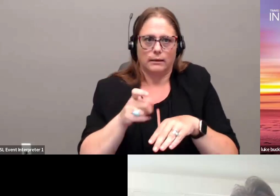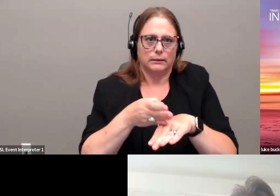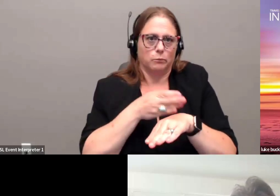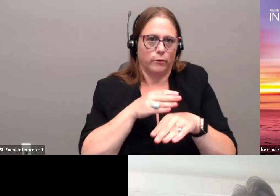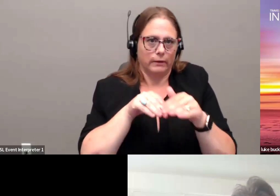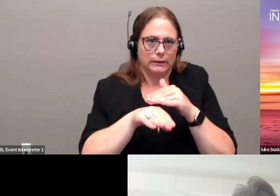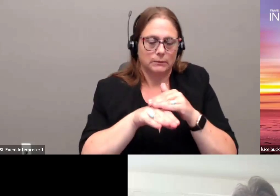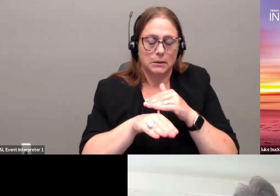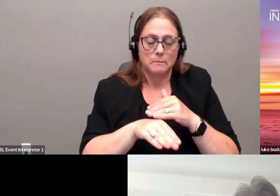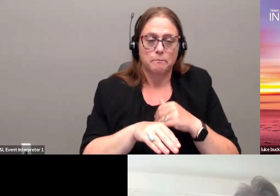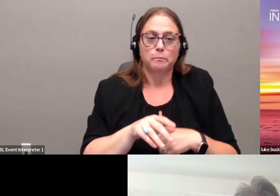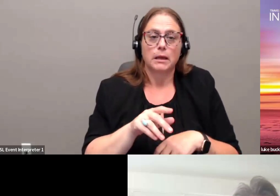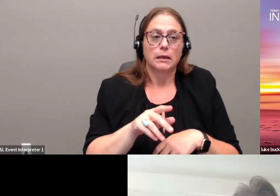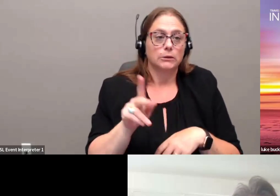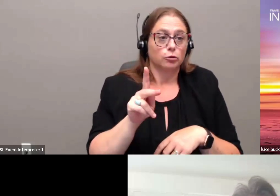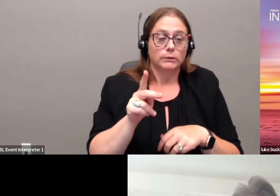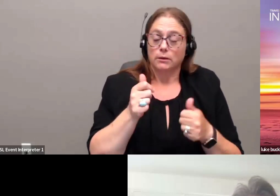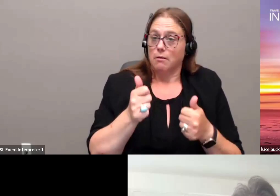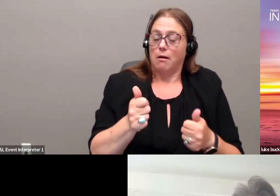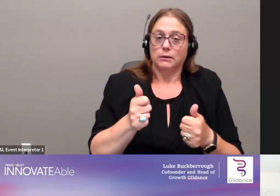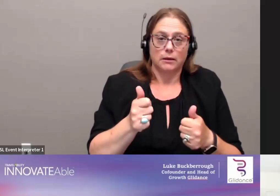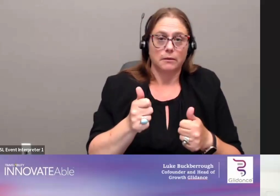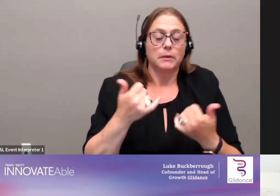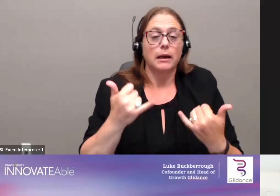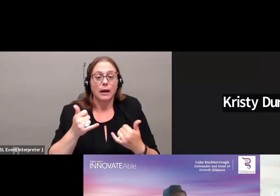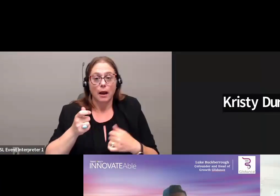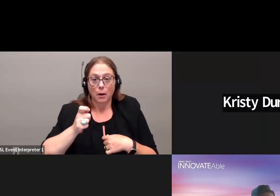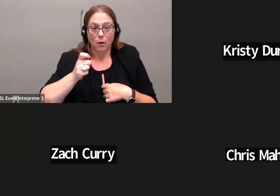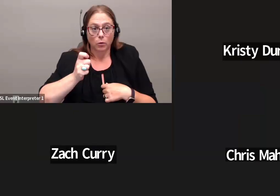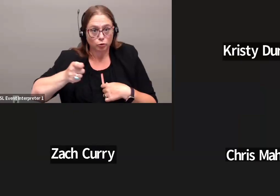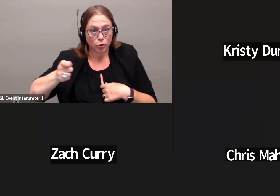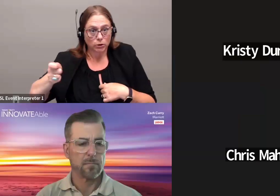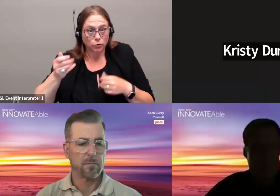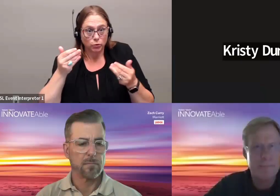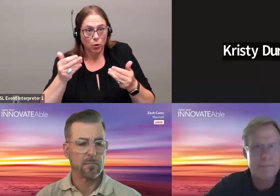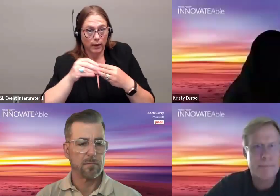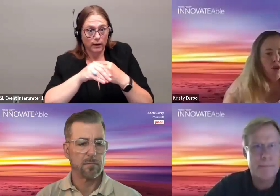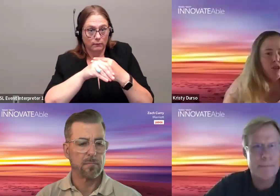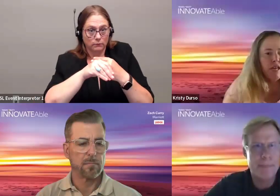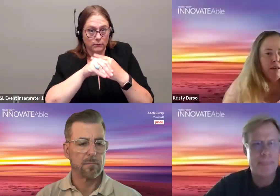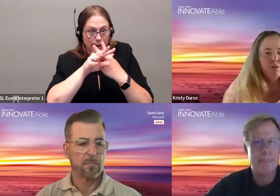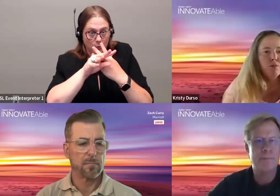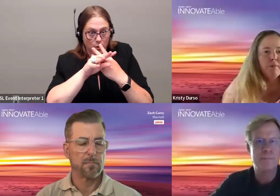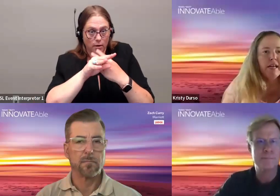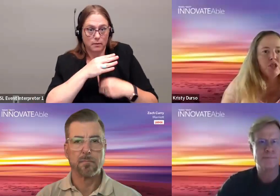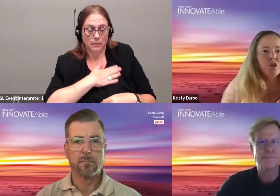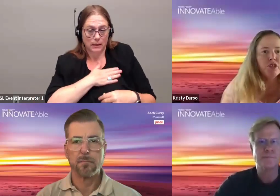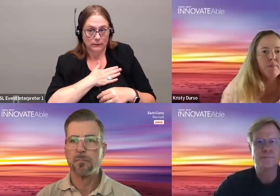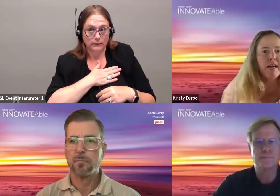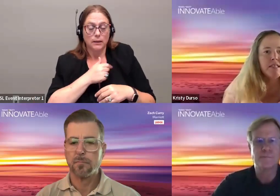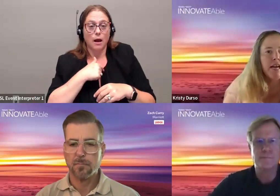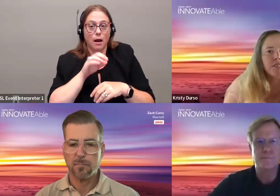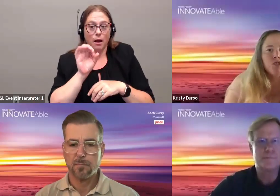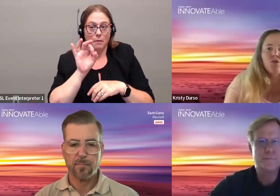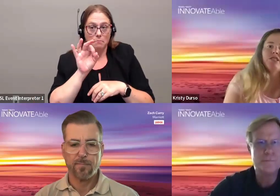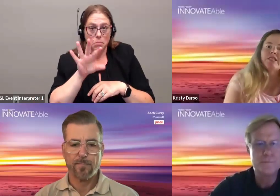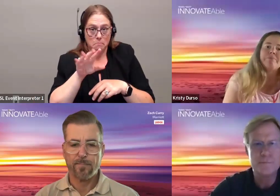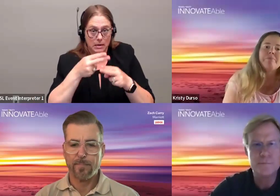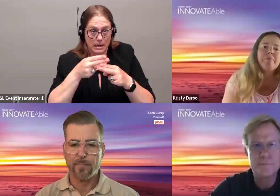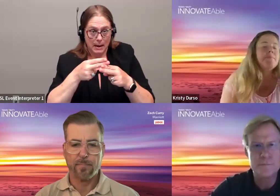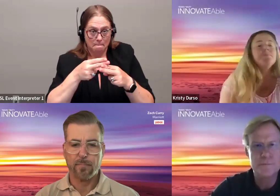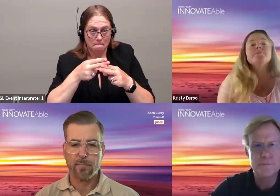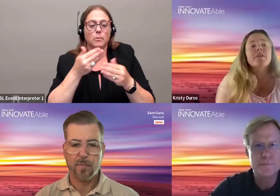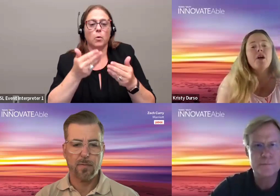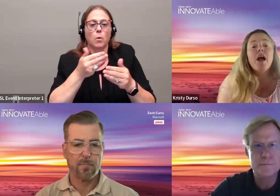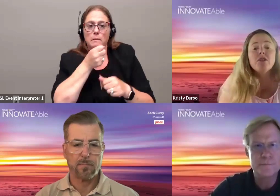Awesome. Let's go ahead and begin our Q&A. Judges, turn on your cameras. And when I call your name, you may turn on your mic to ask your